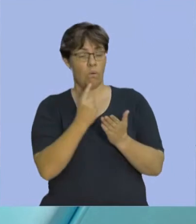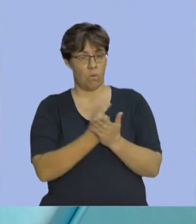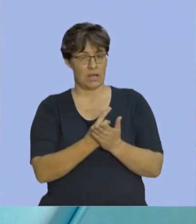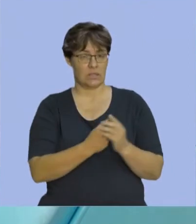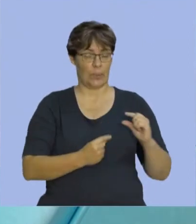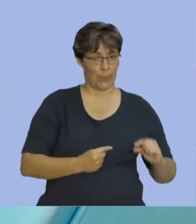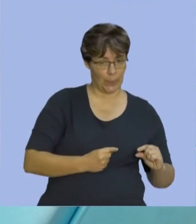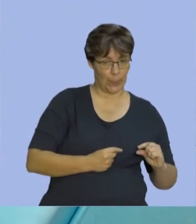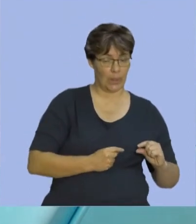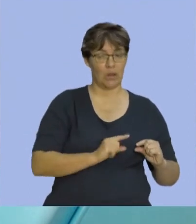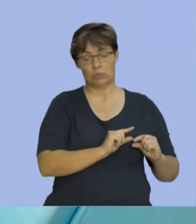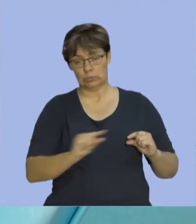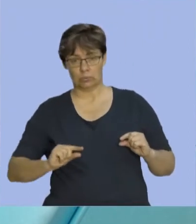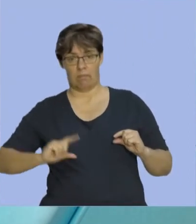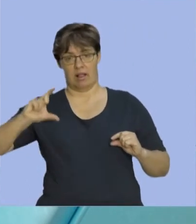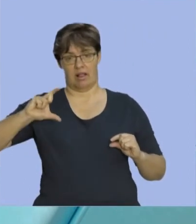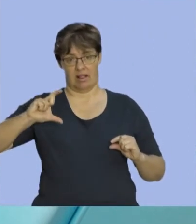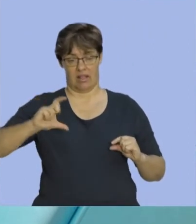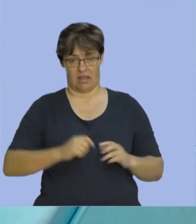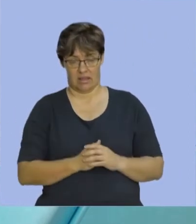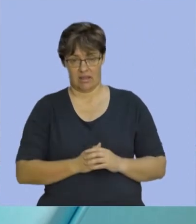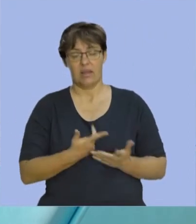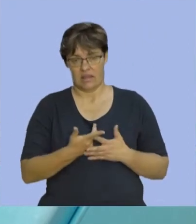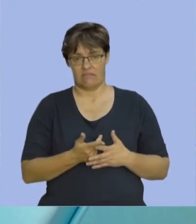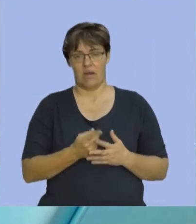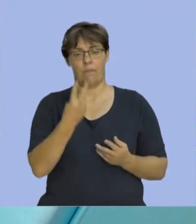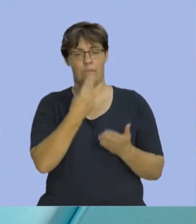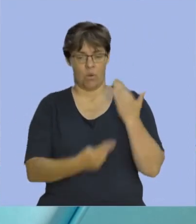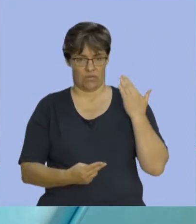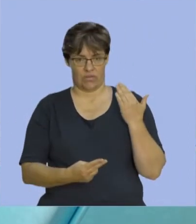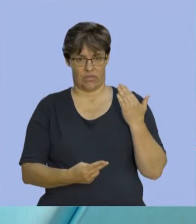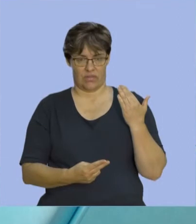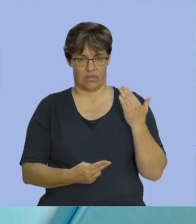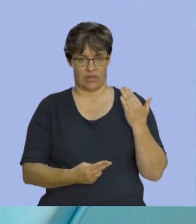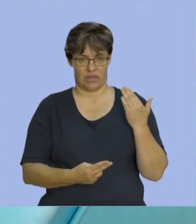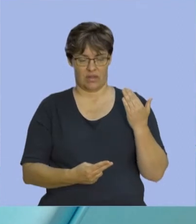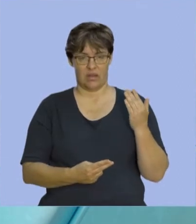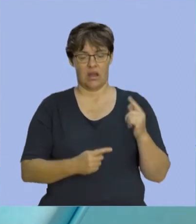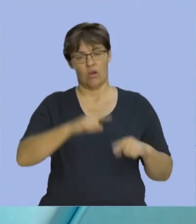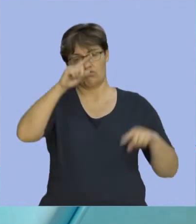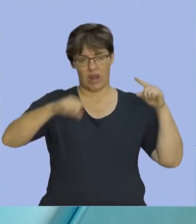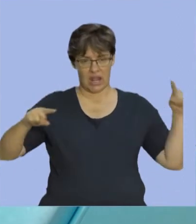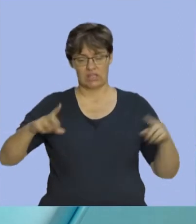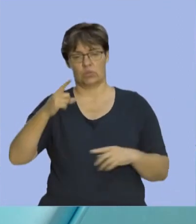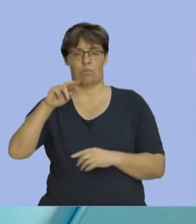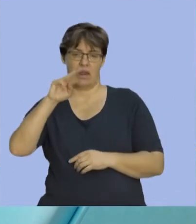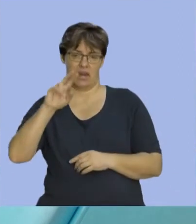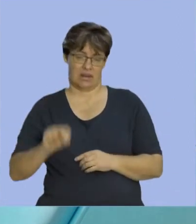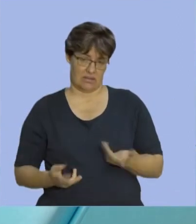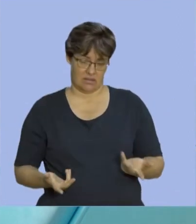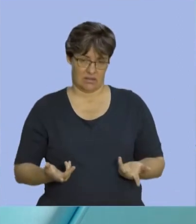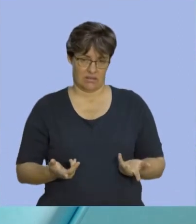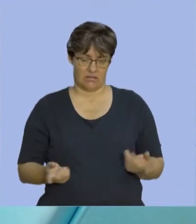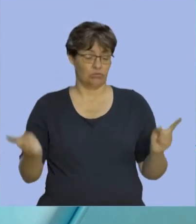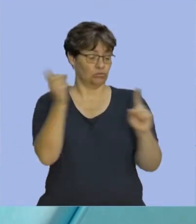always the smallest to the biggest when you talk about both the domain and the range. So I can't really swap